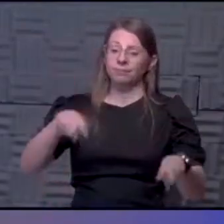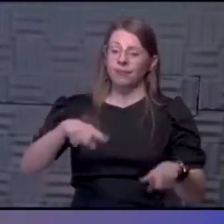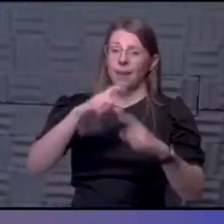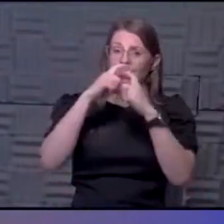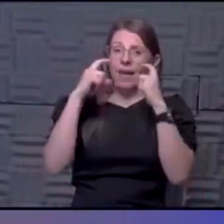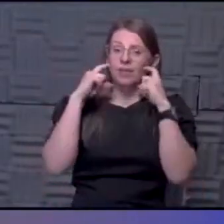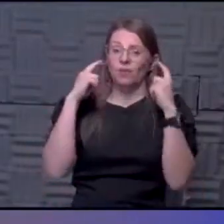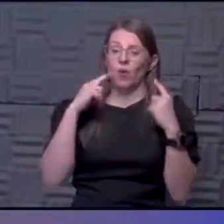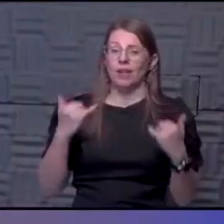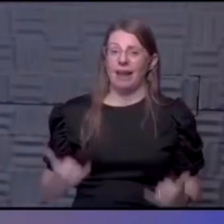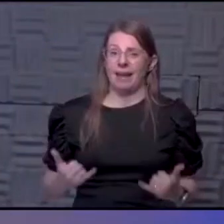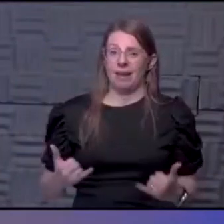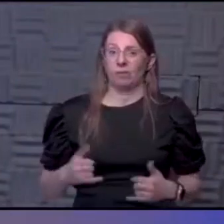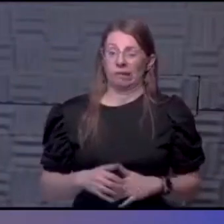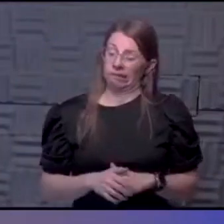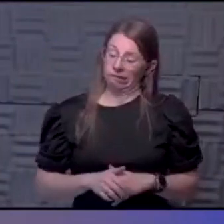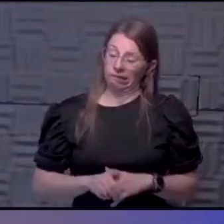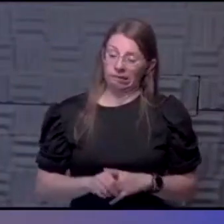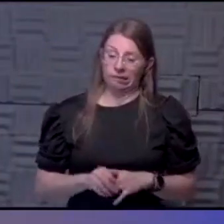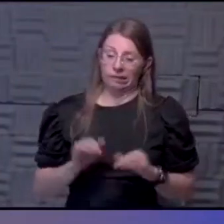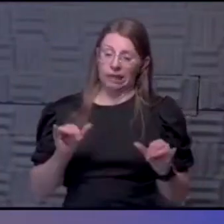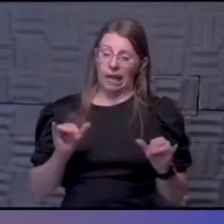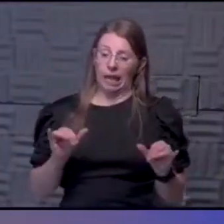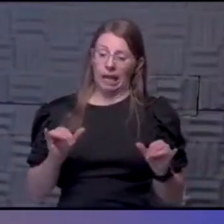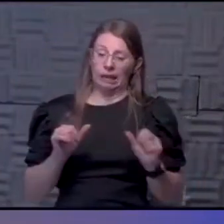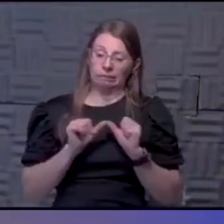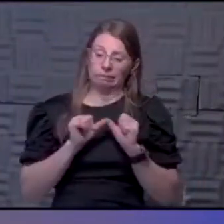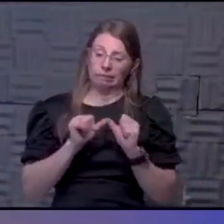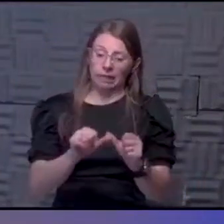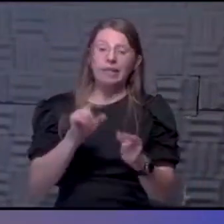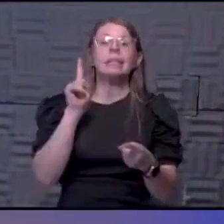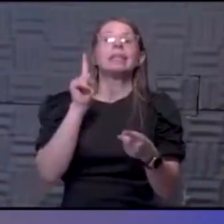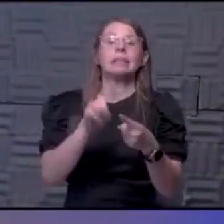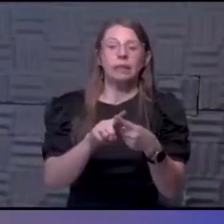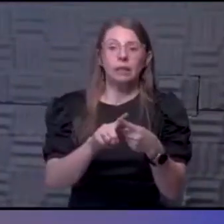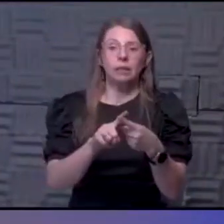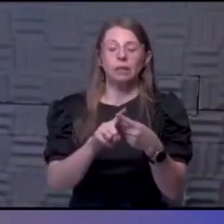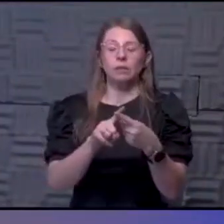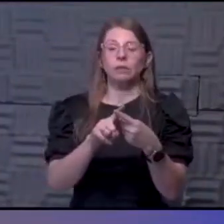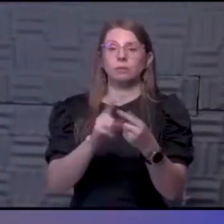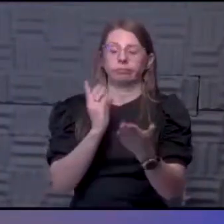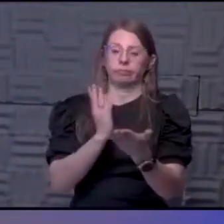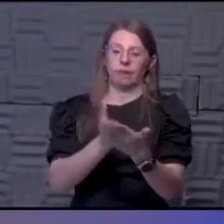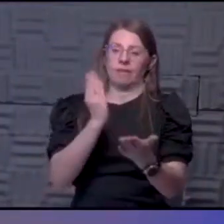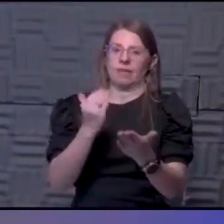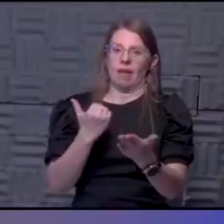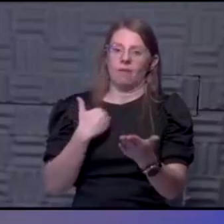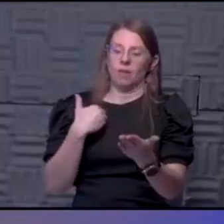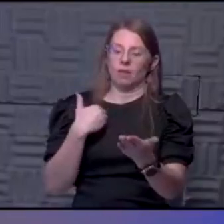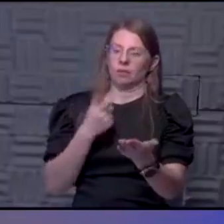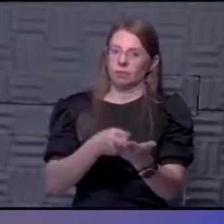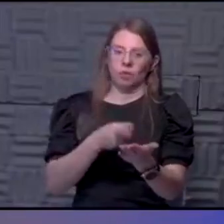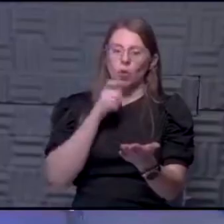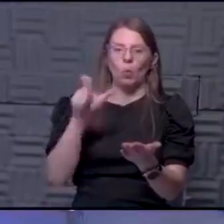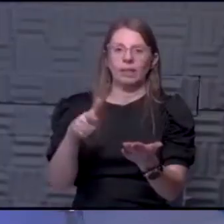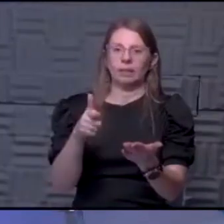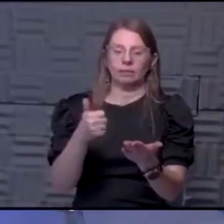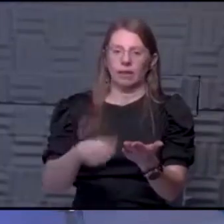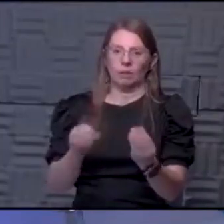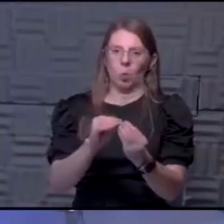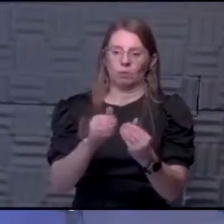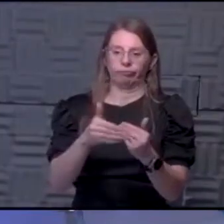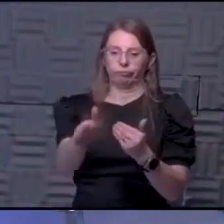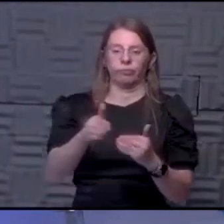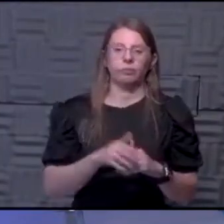think for now is something that's going to be here to stay, until we have some real compelling evidence that it's no longer necessary. Would you